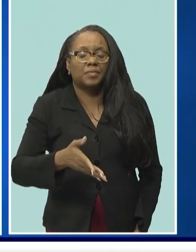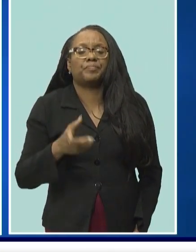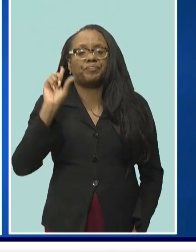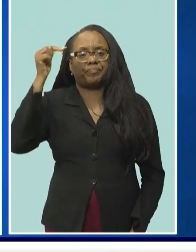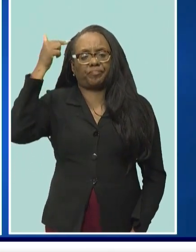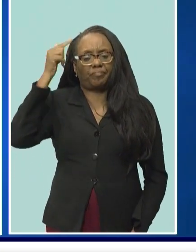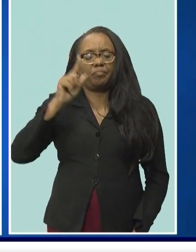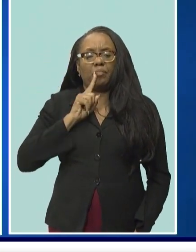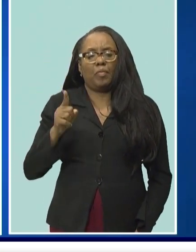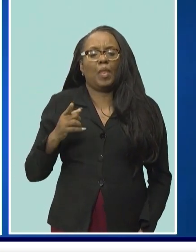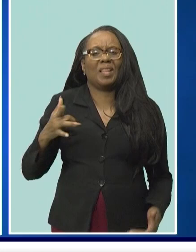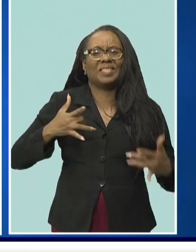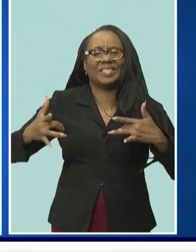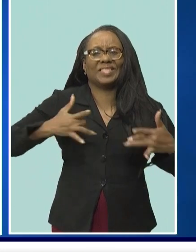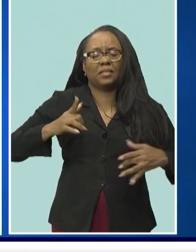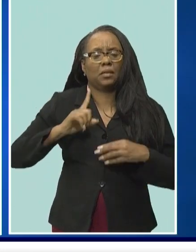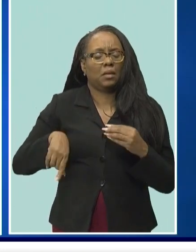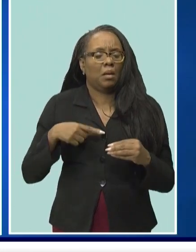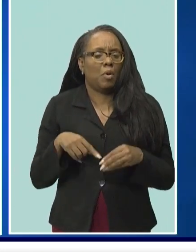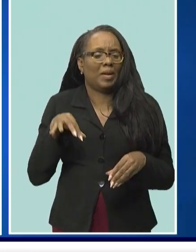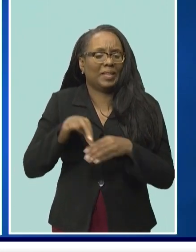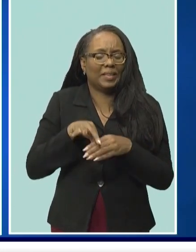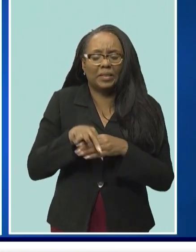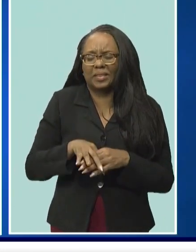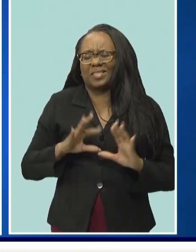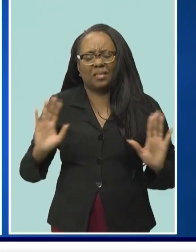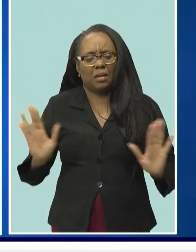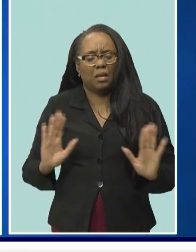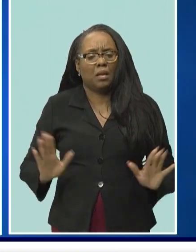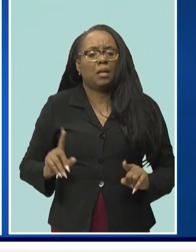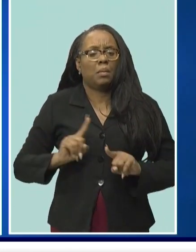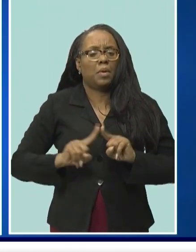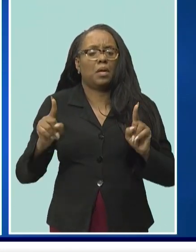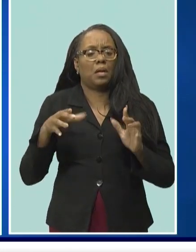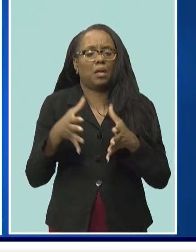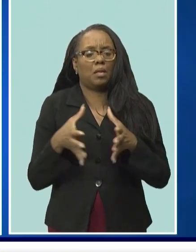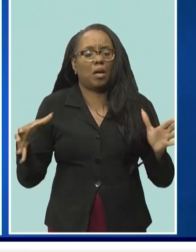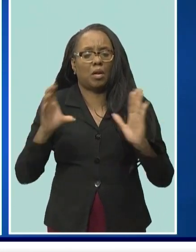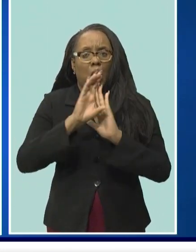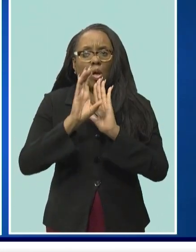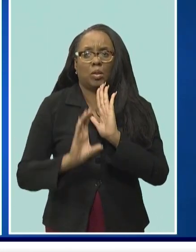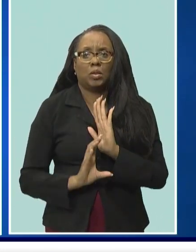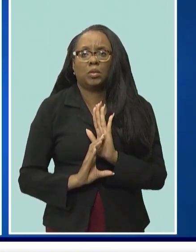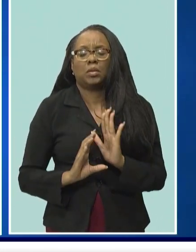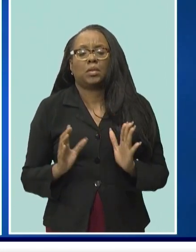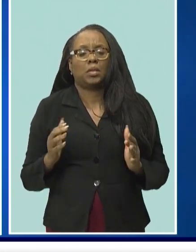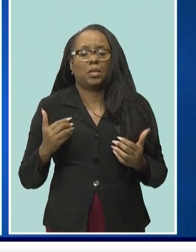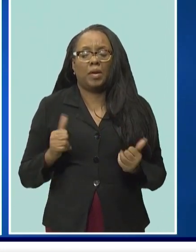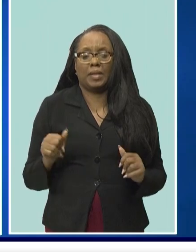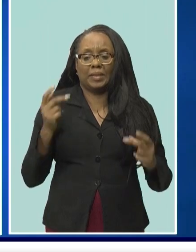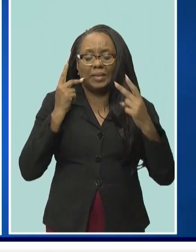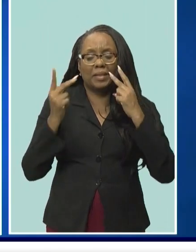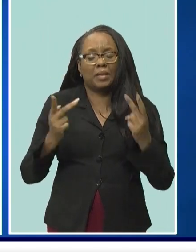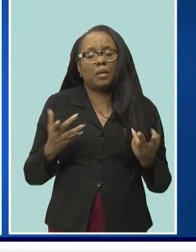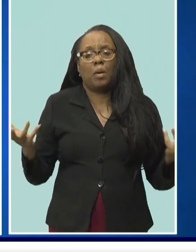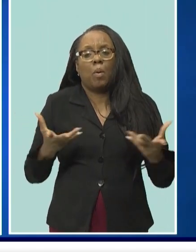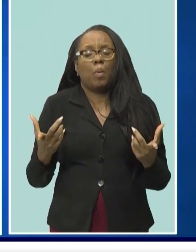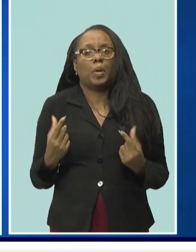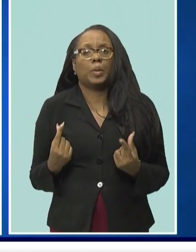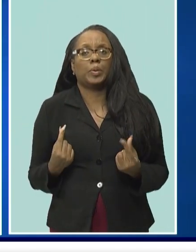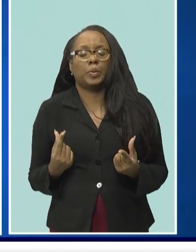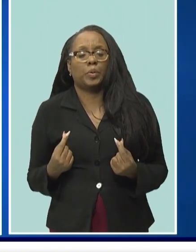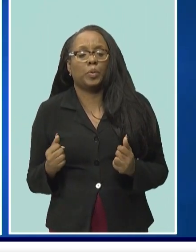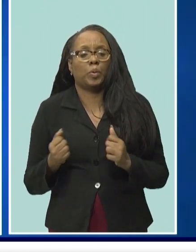concerned with getting re-elected in the short term. So we're seeing a lot of constitutions look at what they can do to regulate the government and the state's